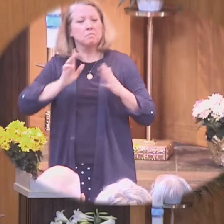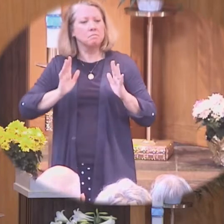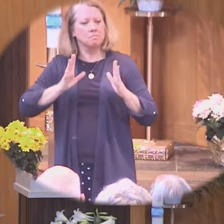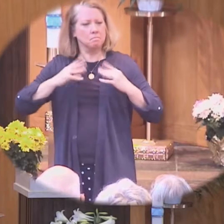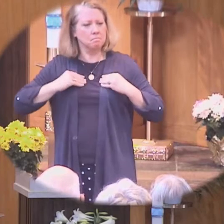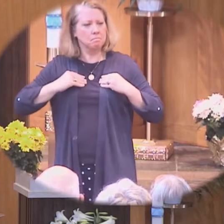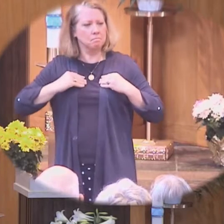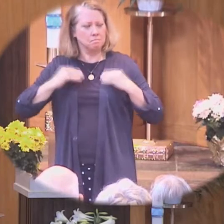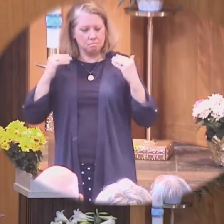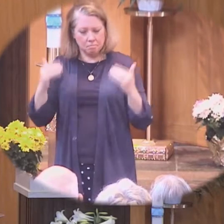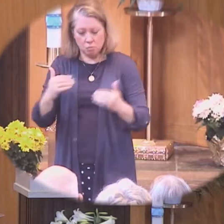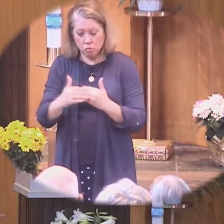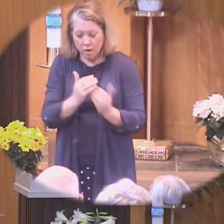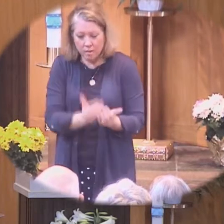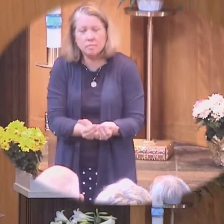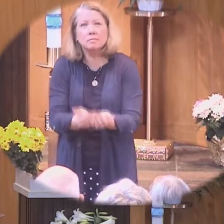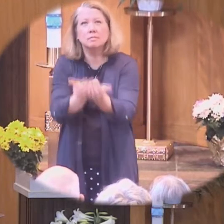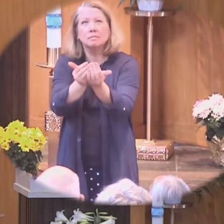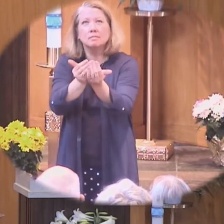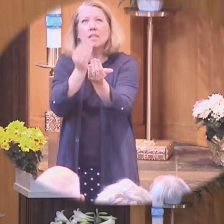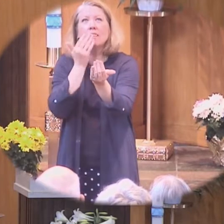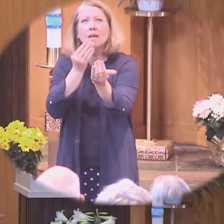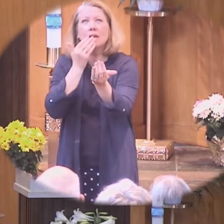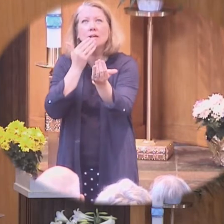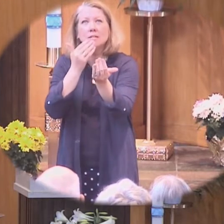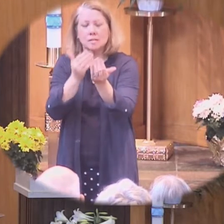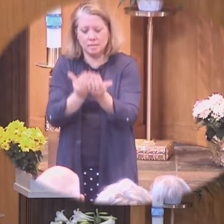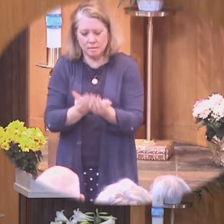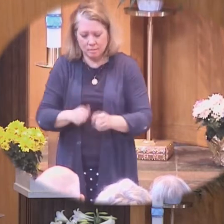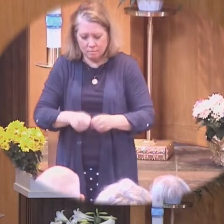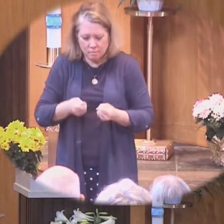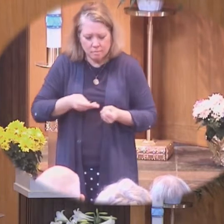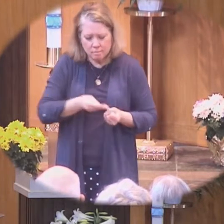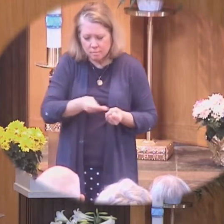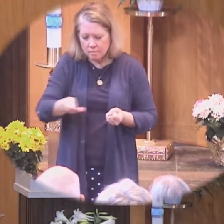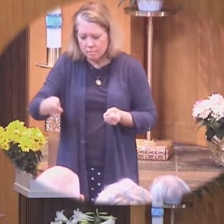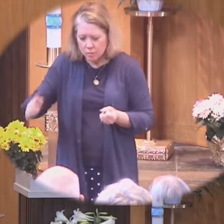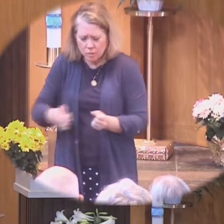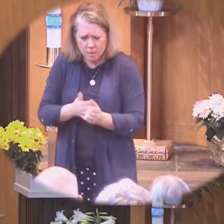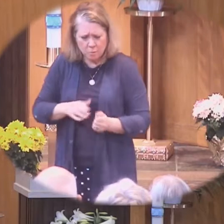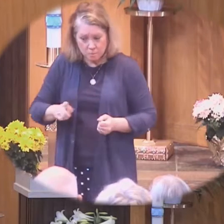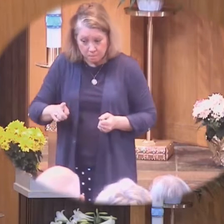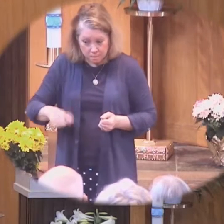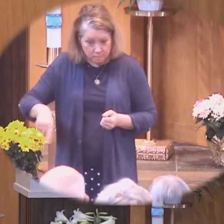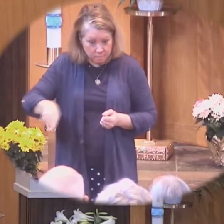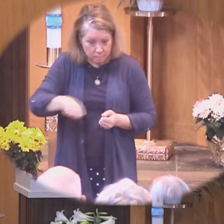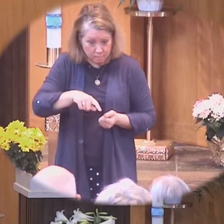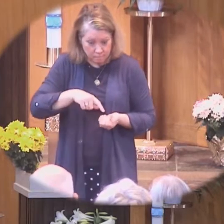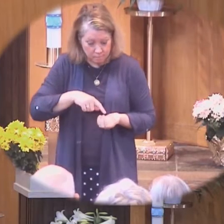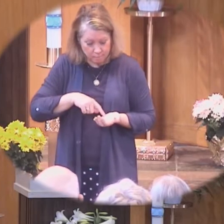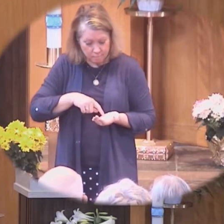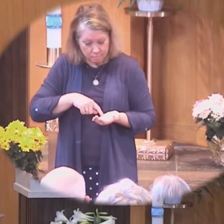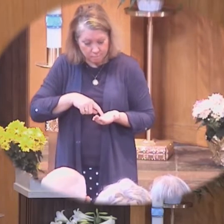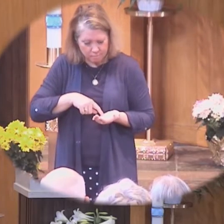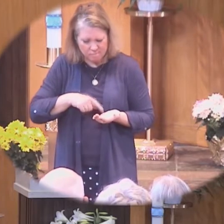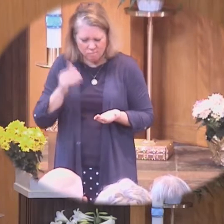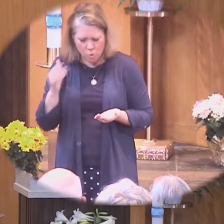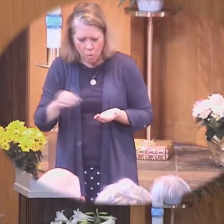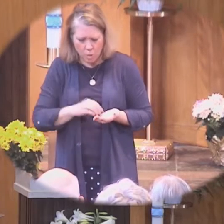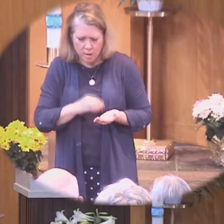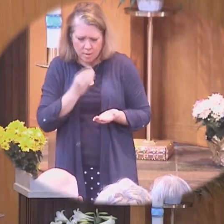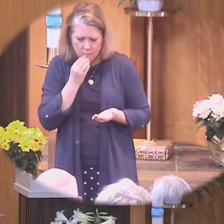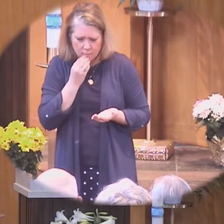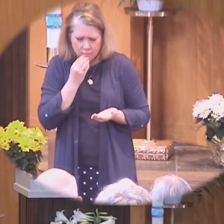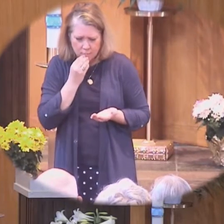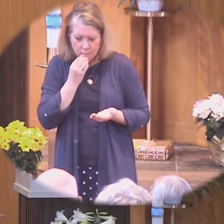bread and, giving thanks, broke it and gave it to his disciples, saying, "Take this, all of you, and eat